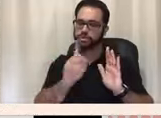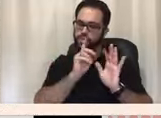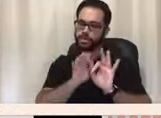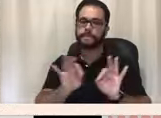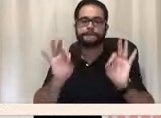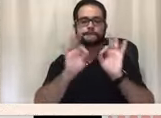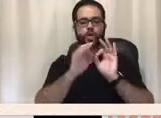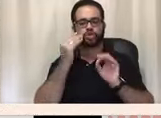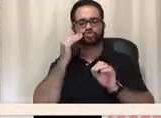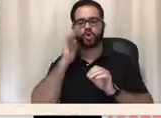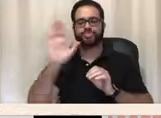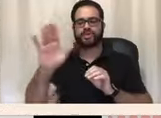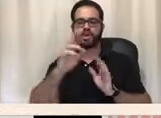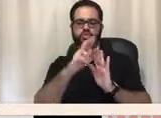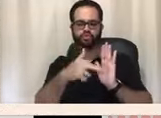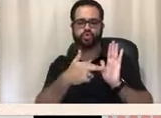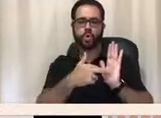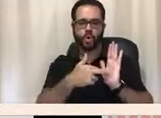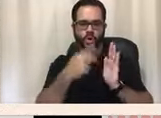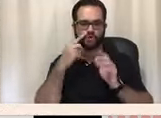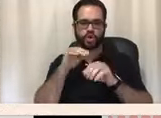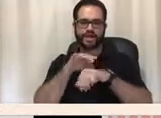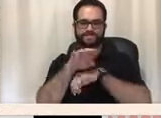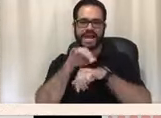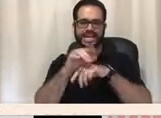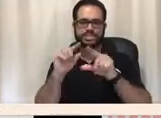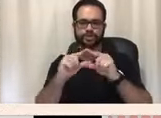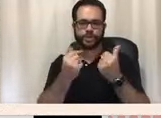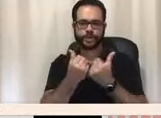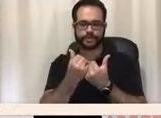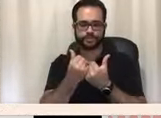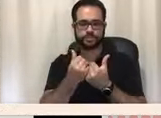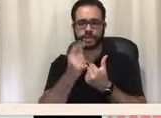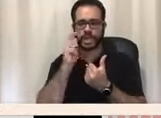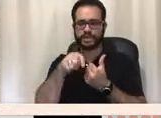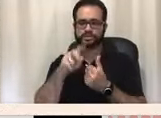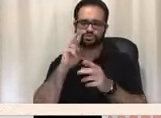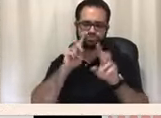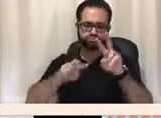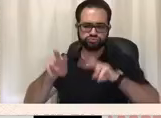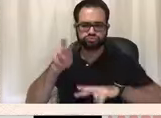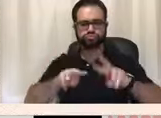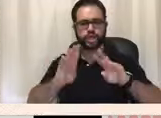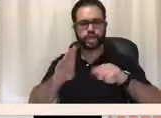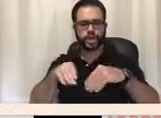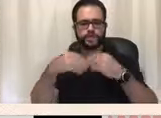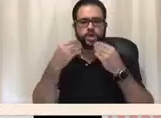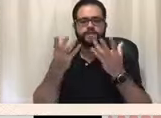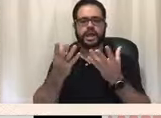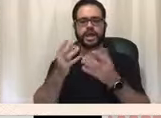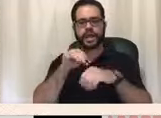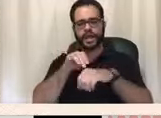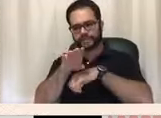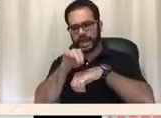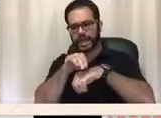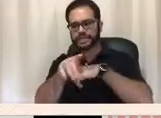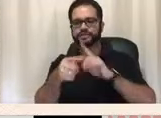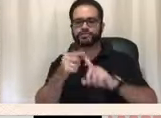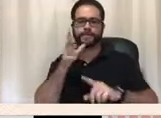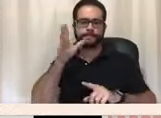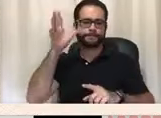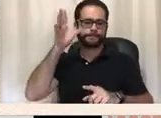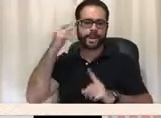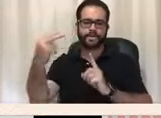an advisory group. It is to look at things and provide advice from a parent's